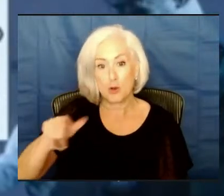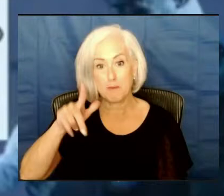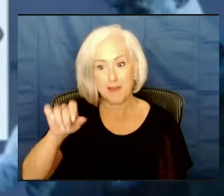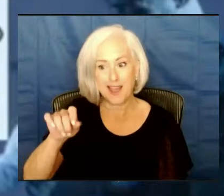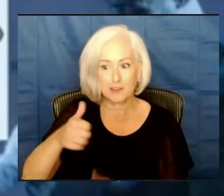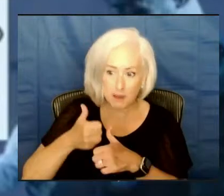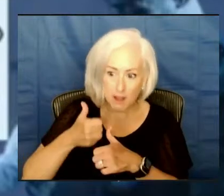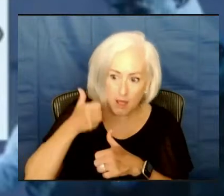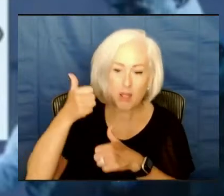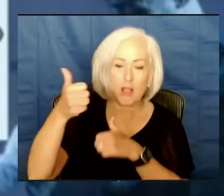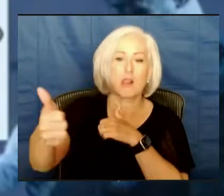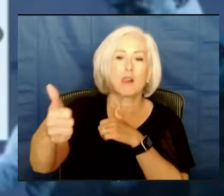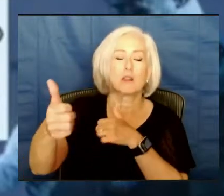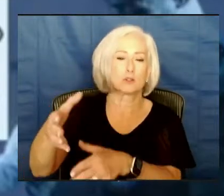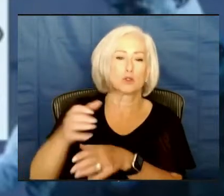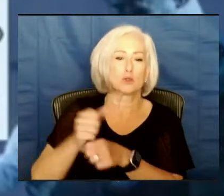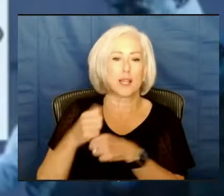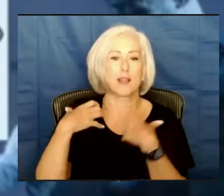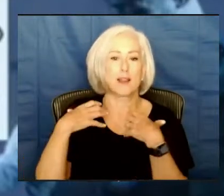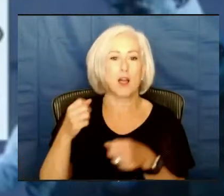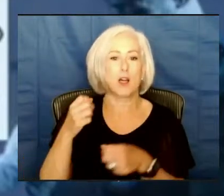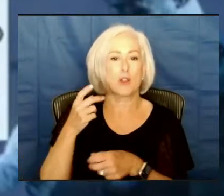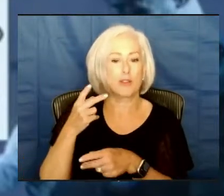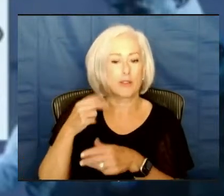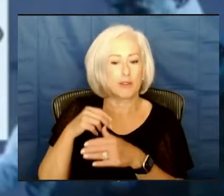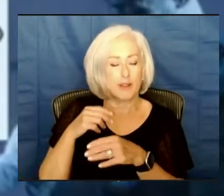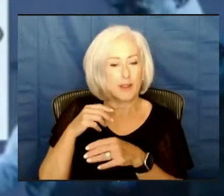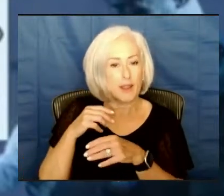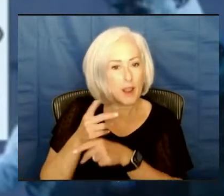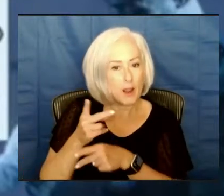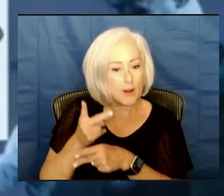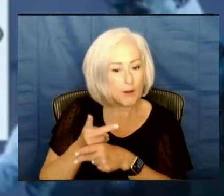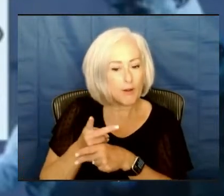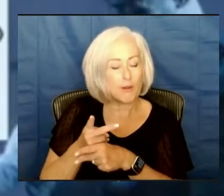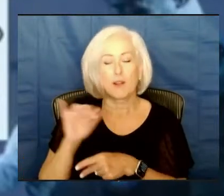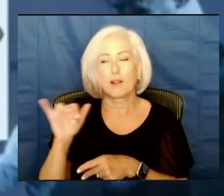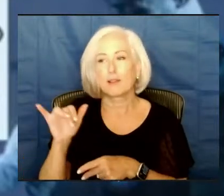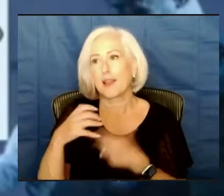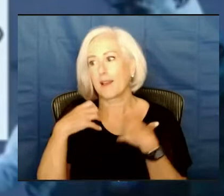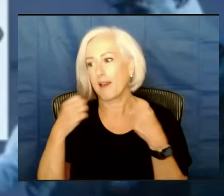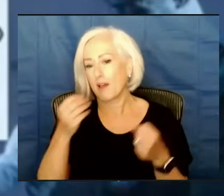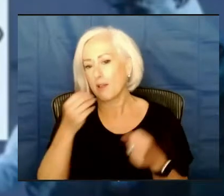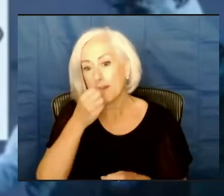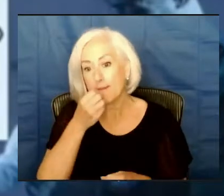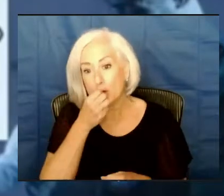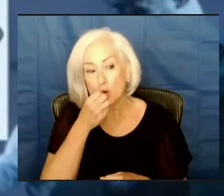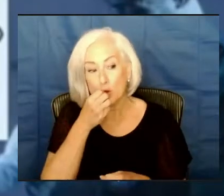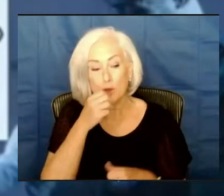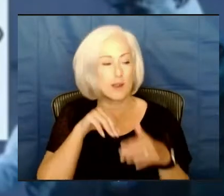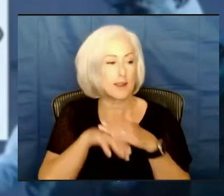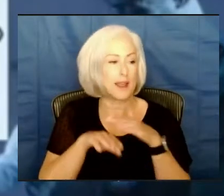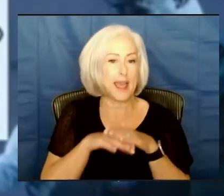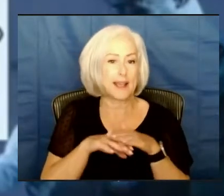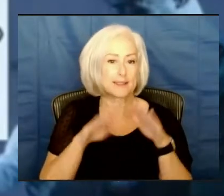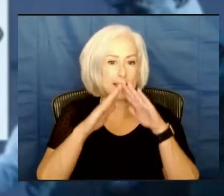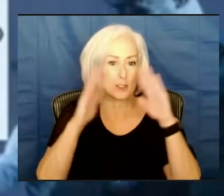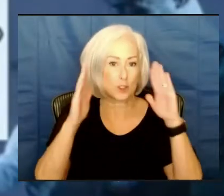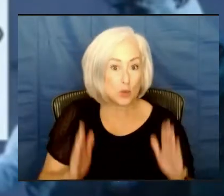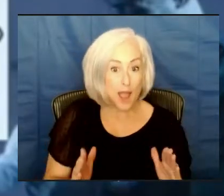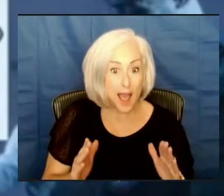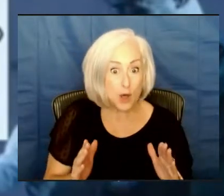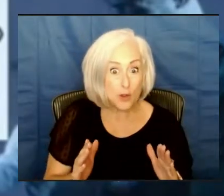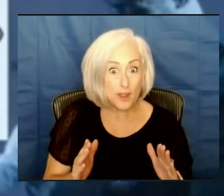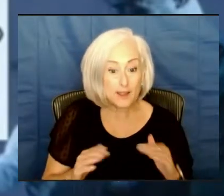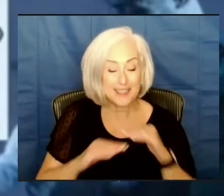as well as access to healthy food. So access to healthy food, access to housing, healthy housing, housing that is